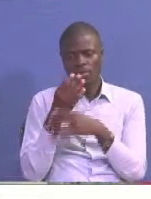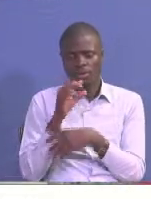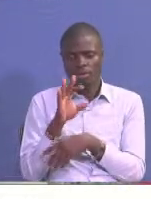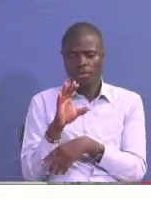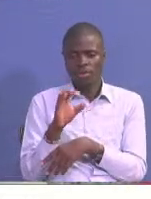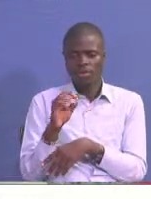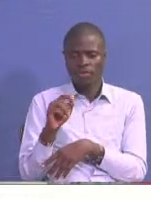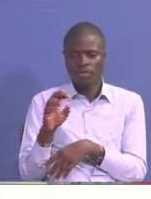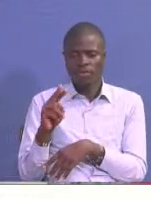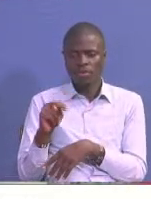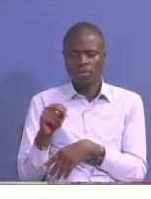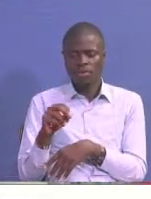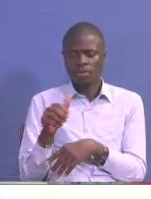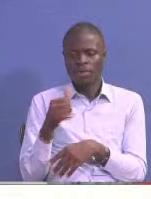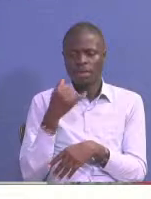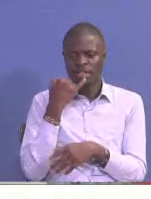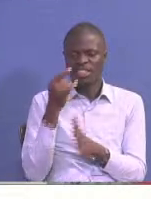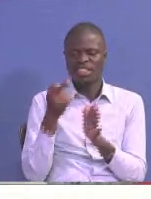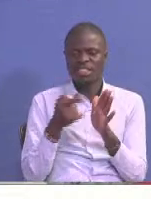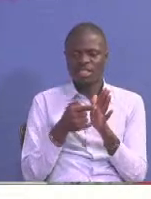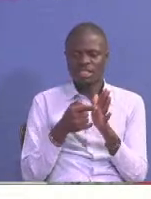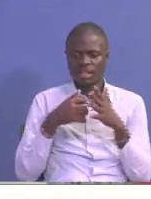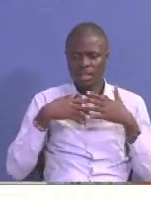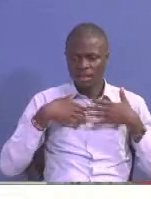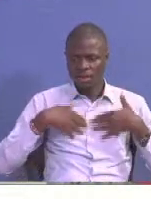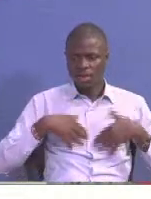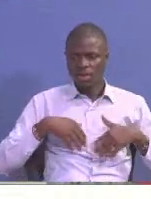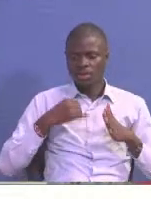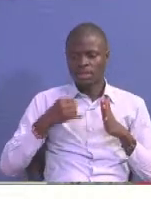Where is our textile industry in this country?